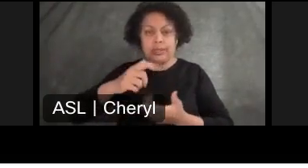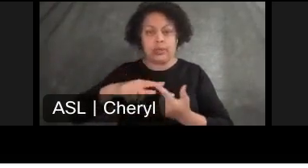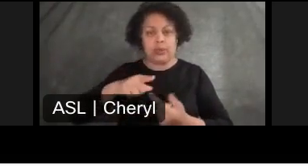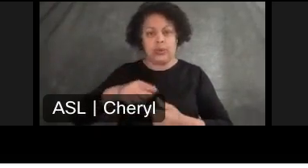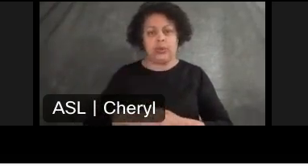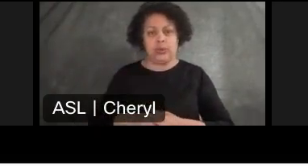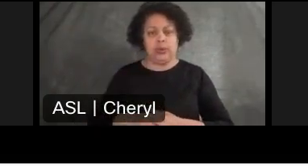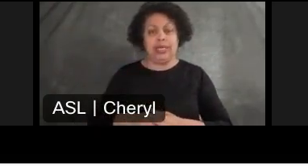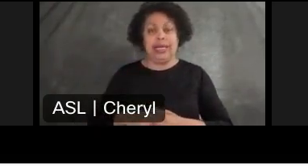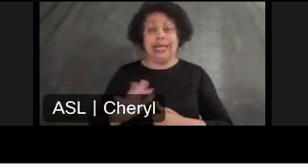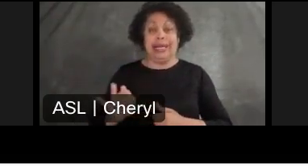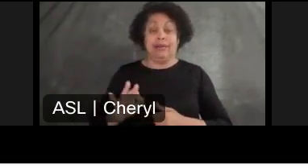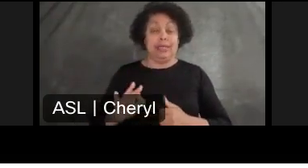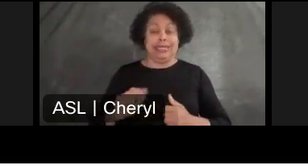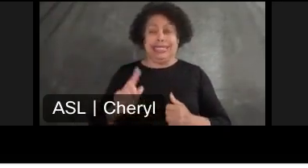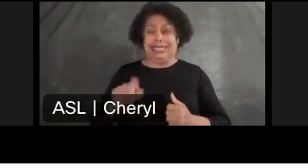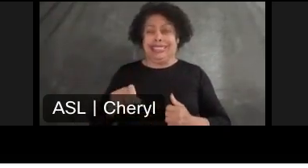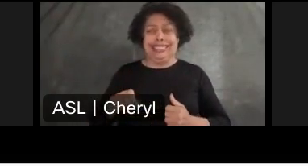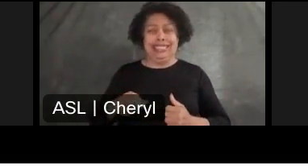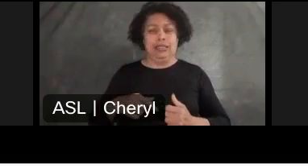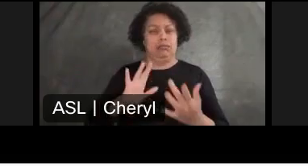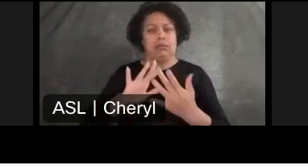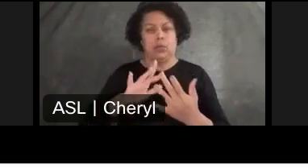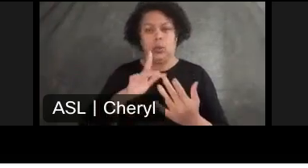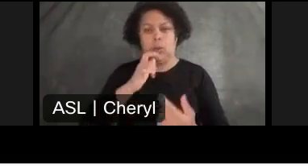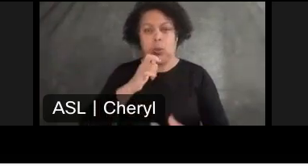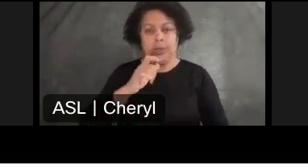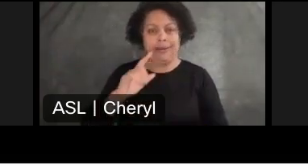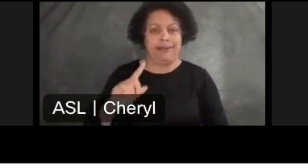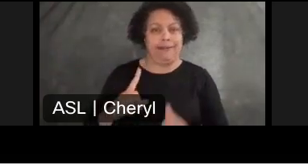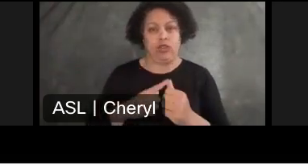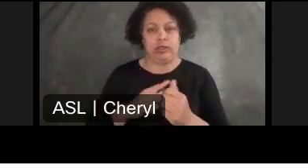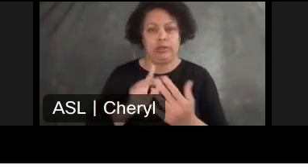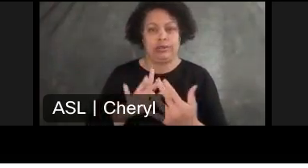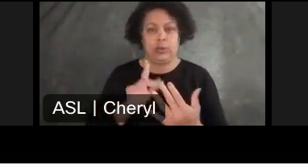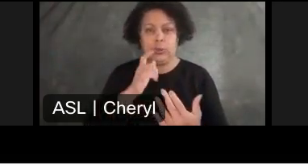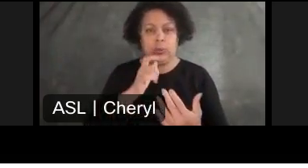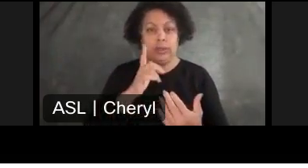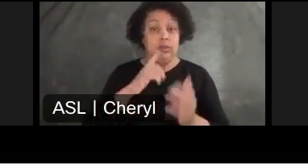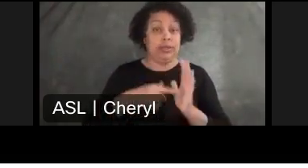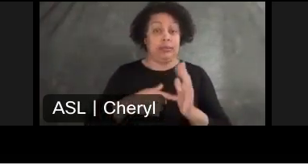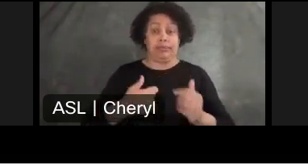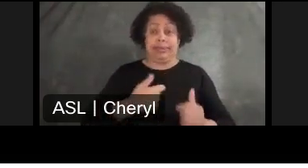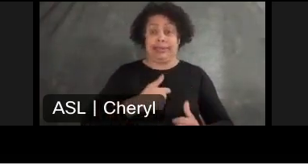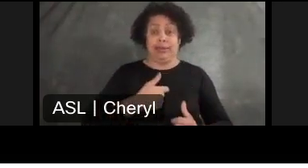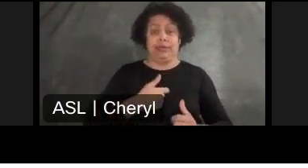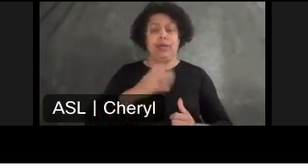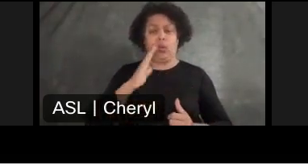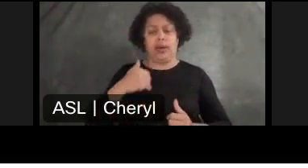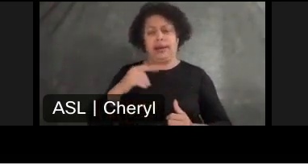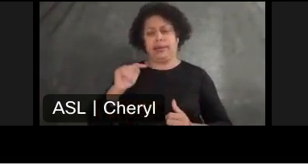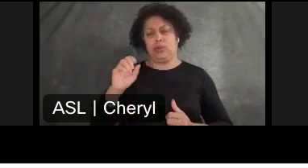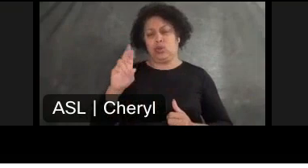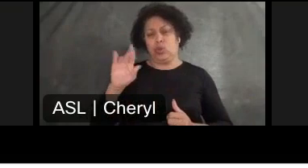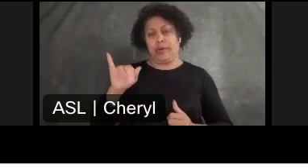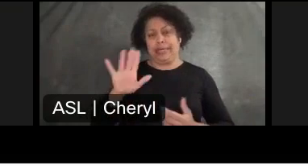to first. So, for example, for myself, I would have Tori in the middle, and